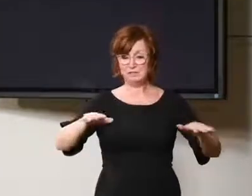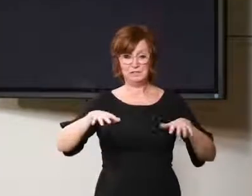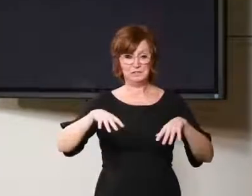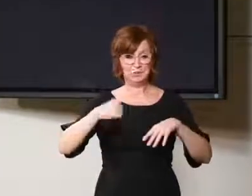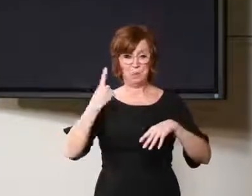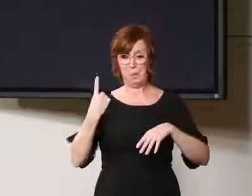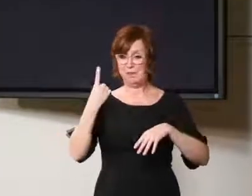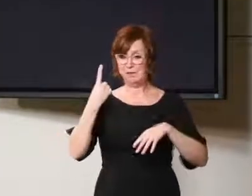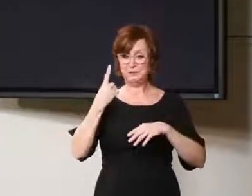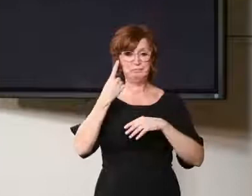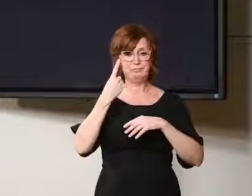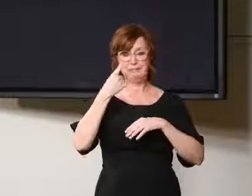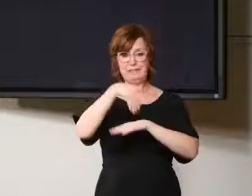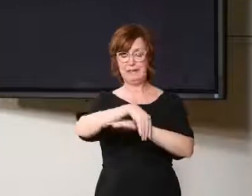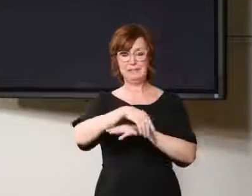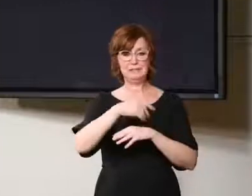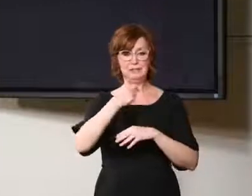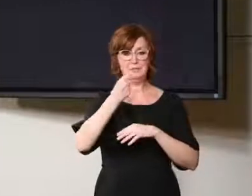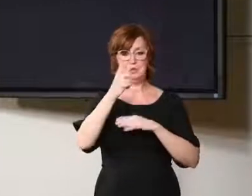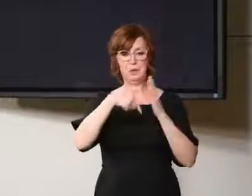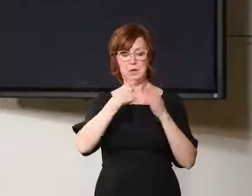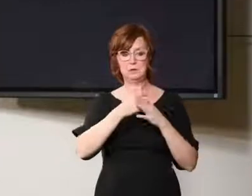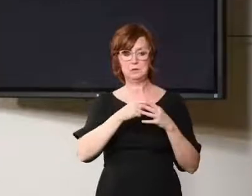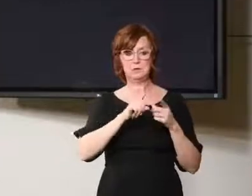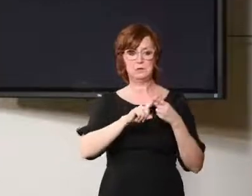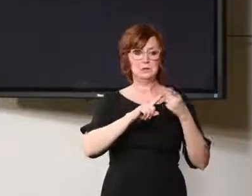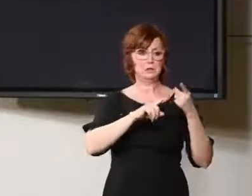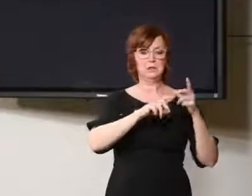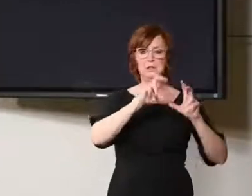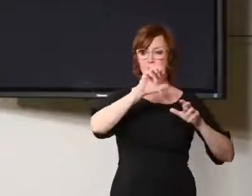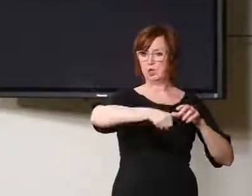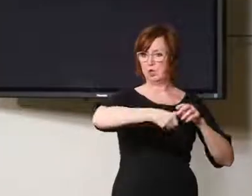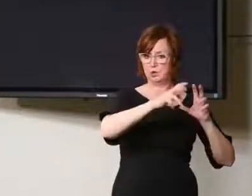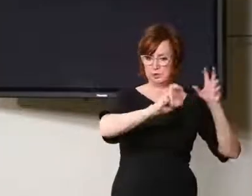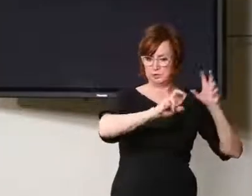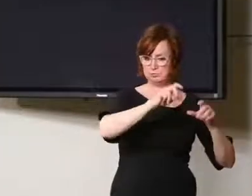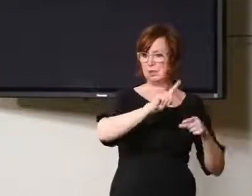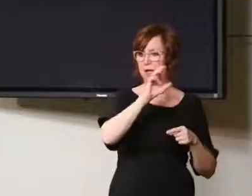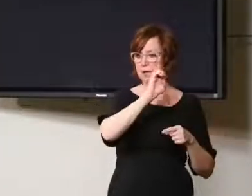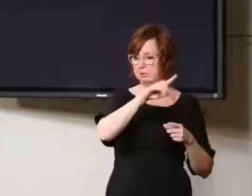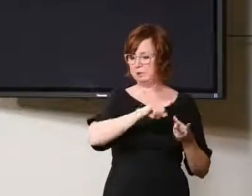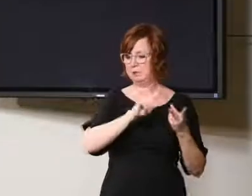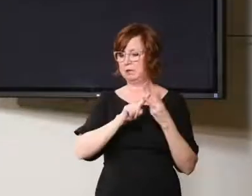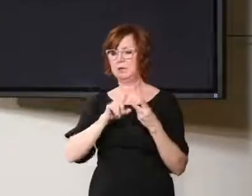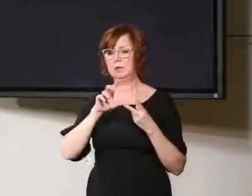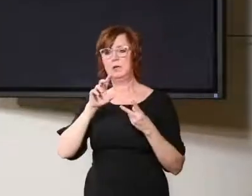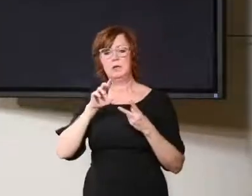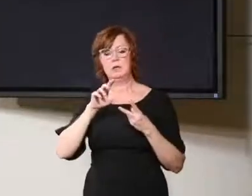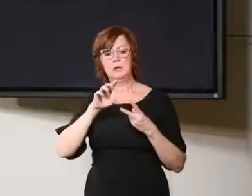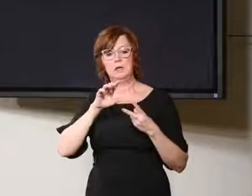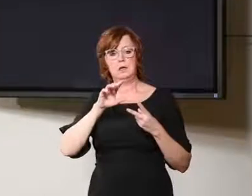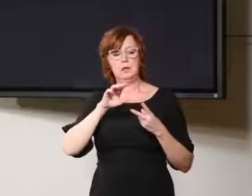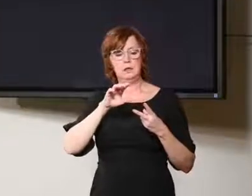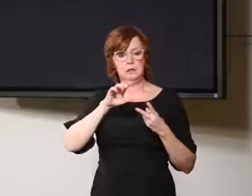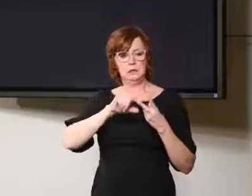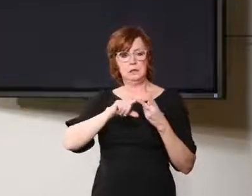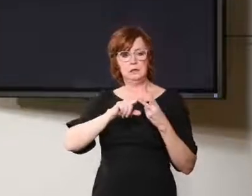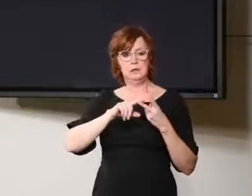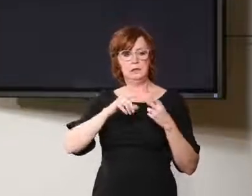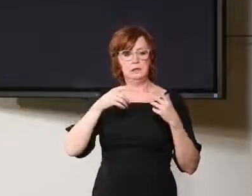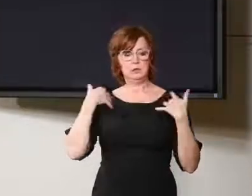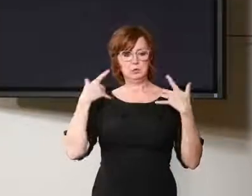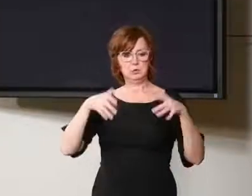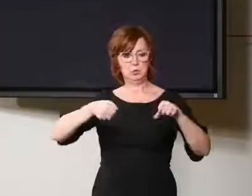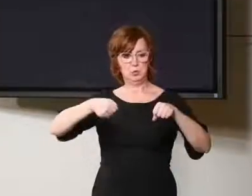period of time. We had the Bonspiel in Edmonton, for instance. We had the snowmobile rally just north of Prince Albert, not far from where